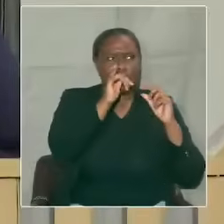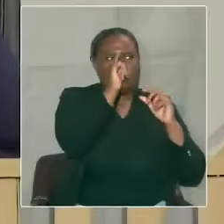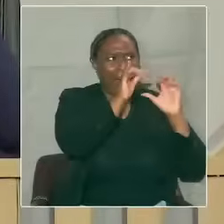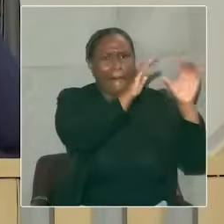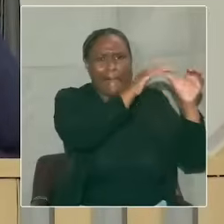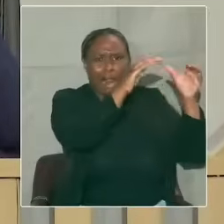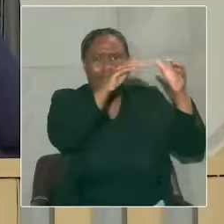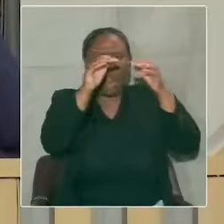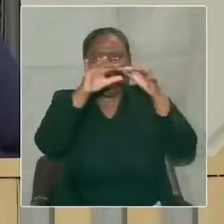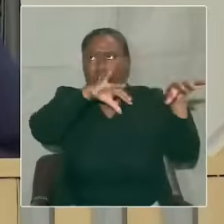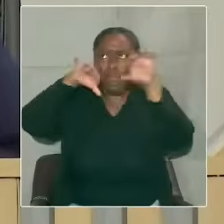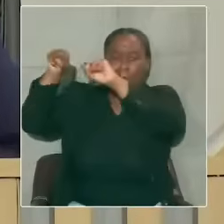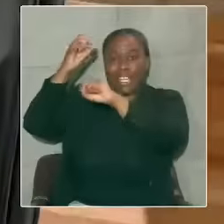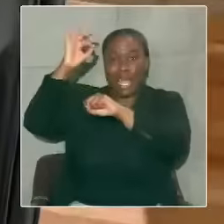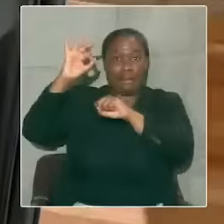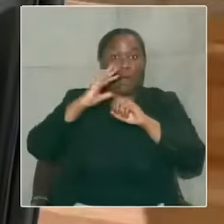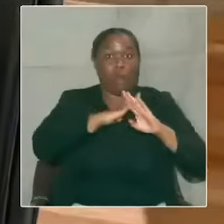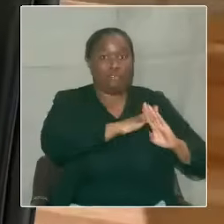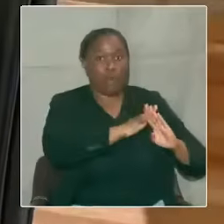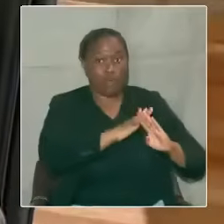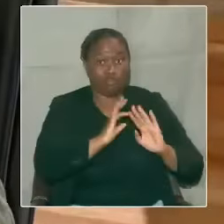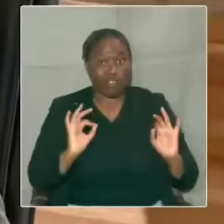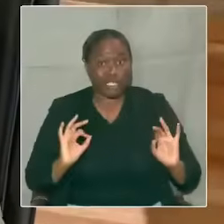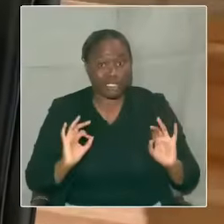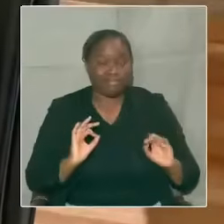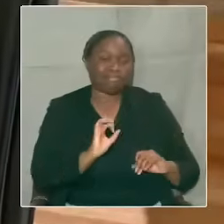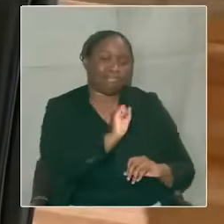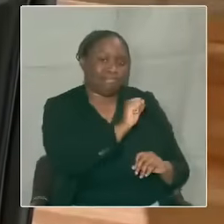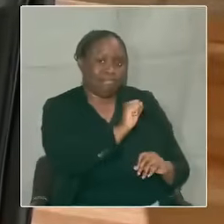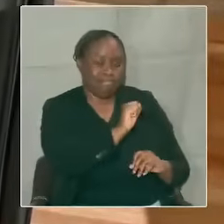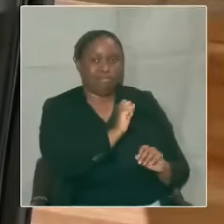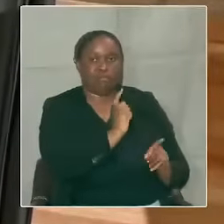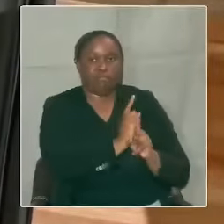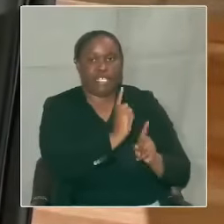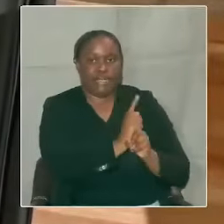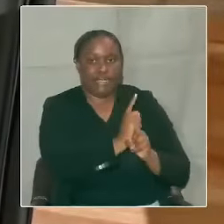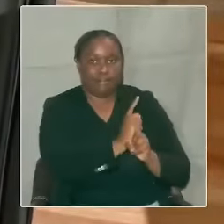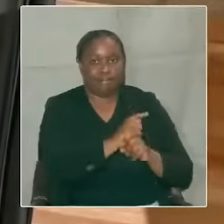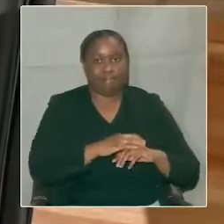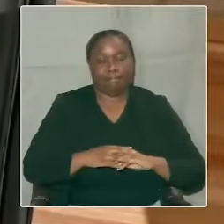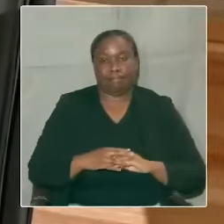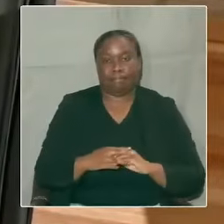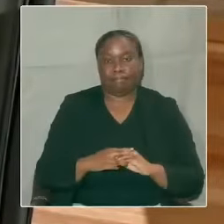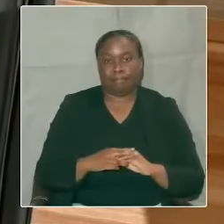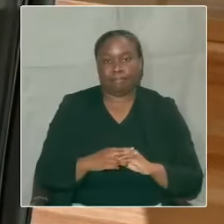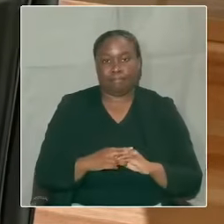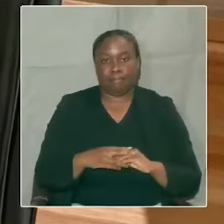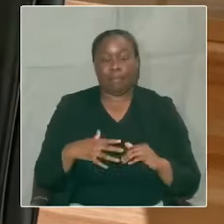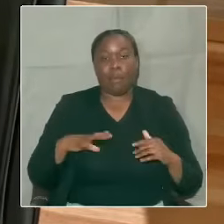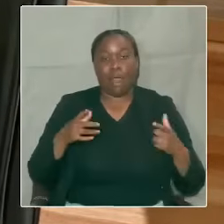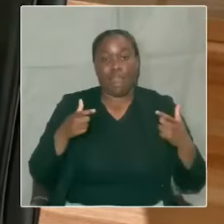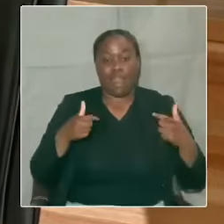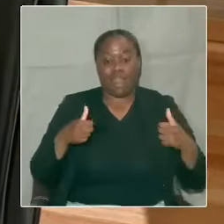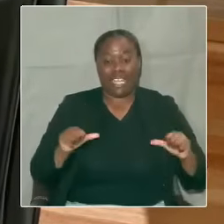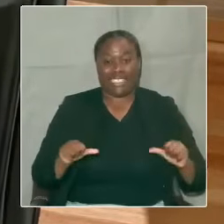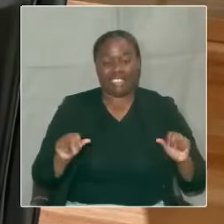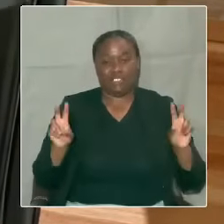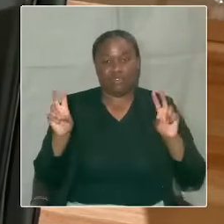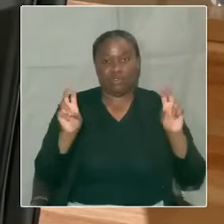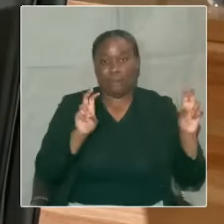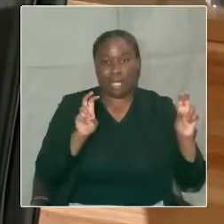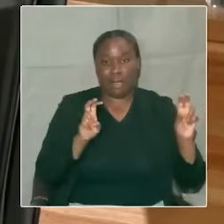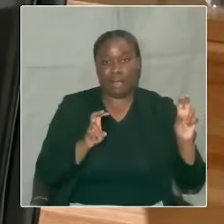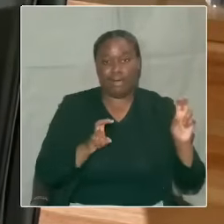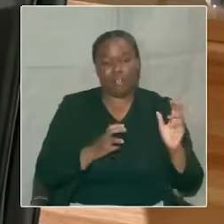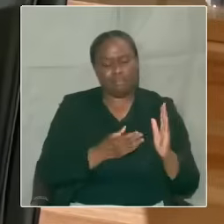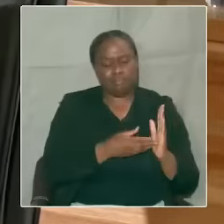is correct, Commissioner. Okay. Thank you. If I can then ask you to deal with the next topic that you address